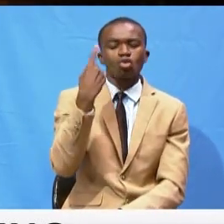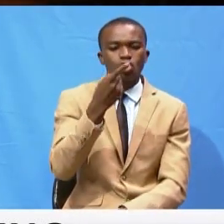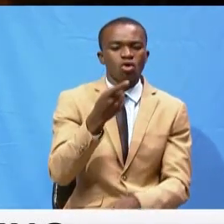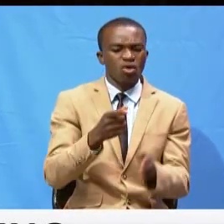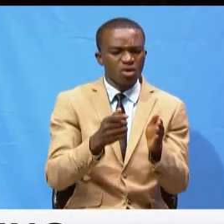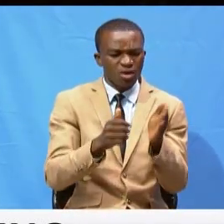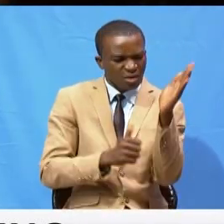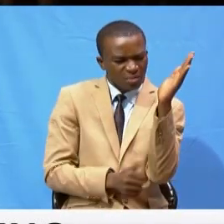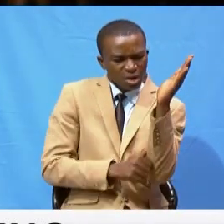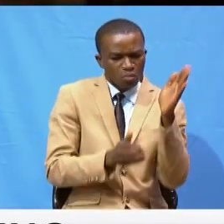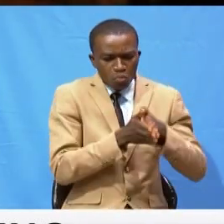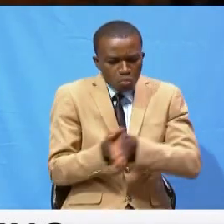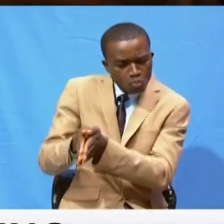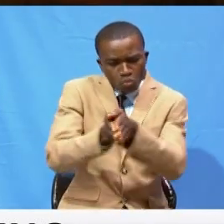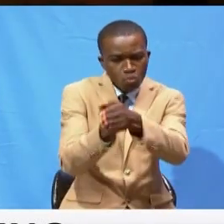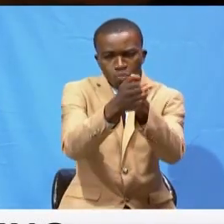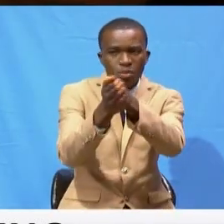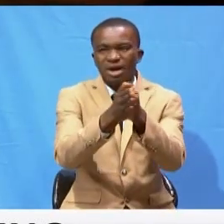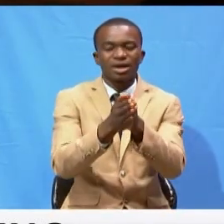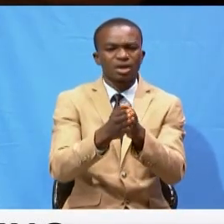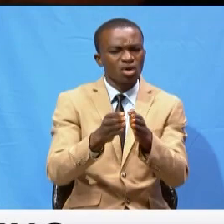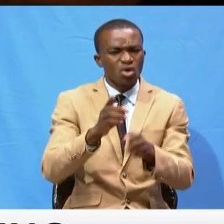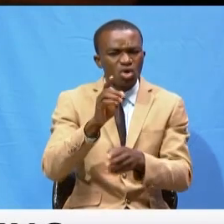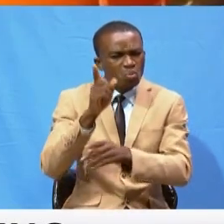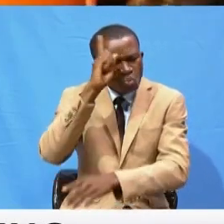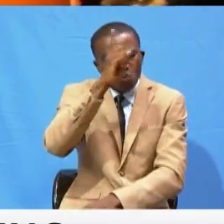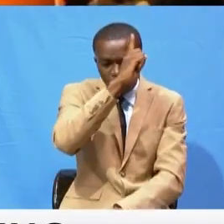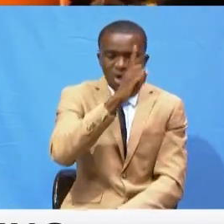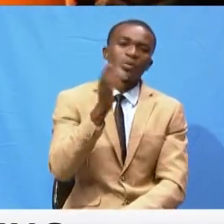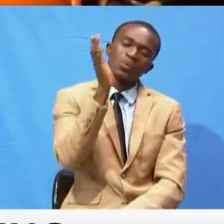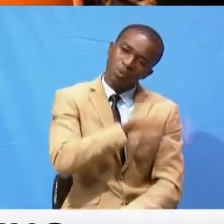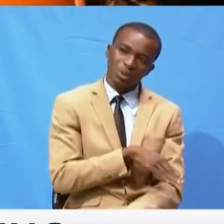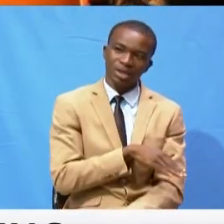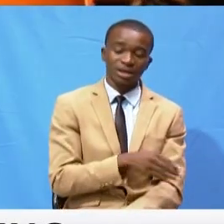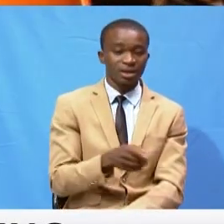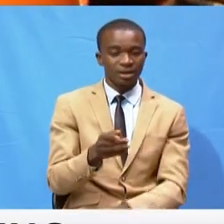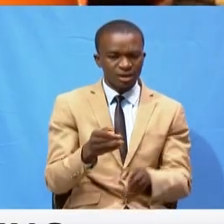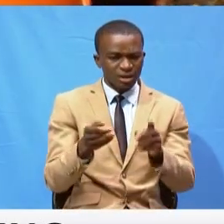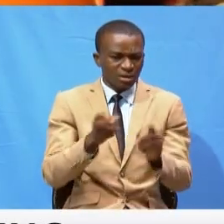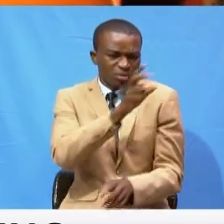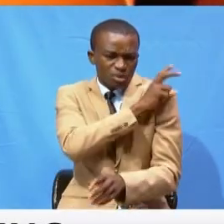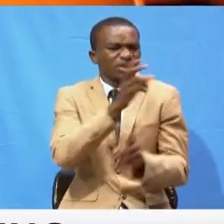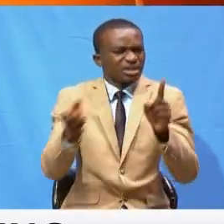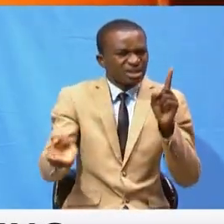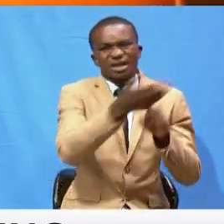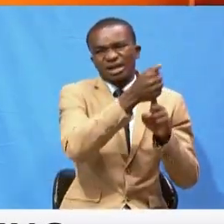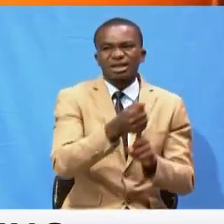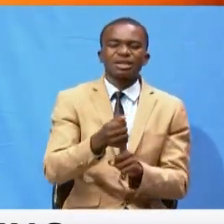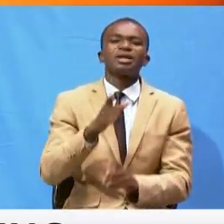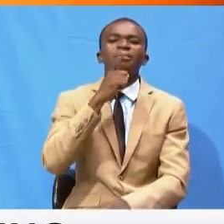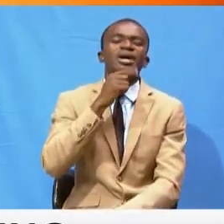found in possession of 60 by 75 kilogram bags of white maize, which were suspected to be en route to Congo